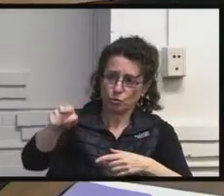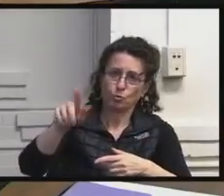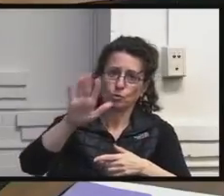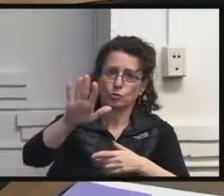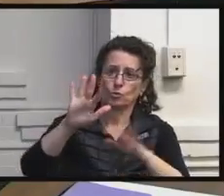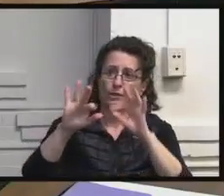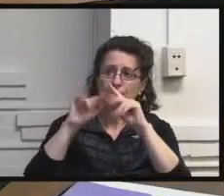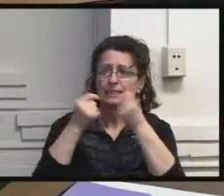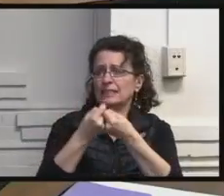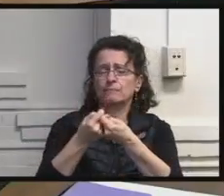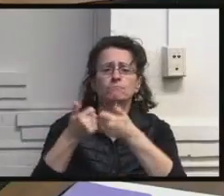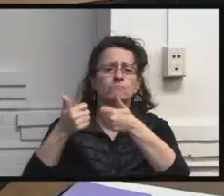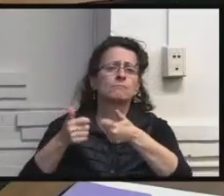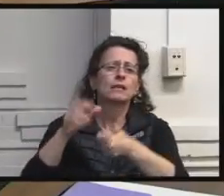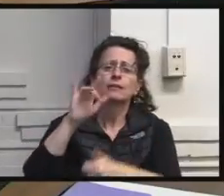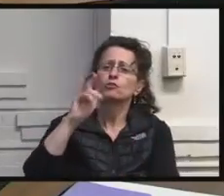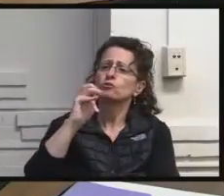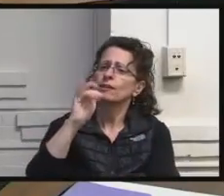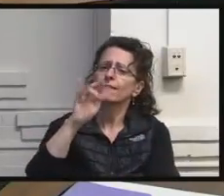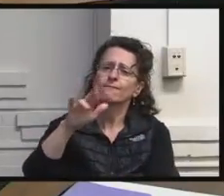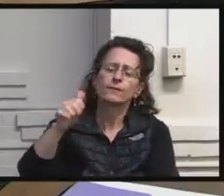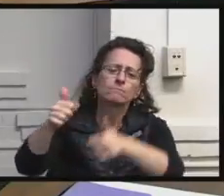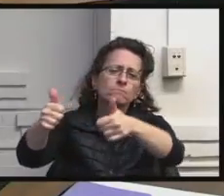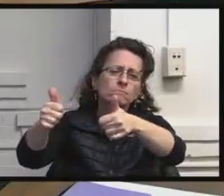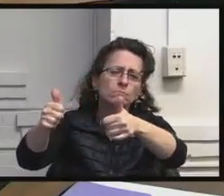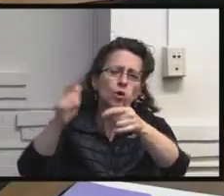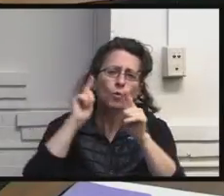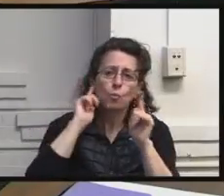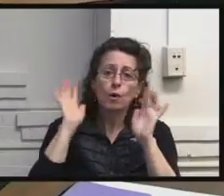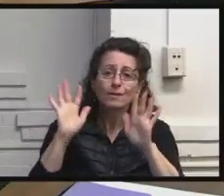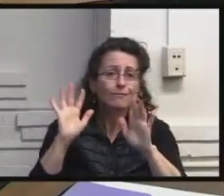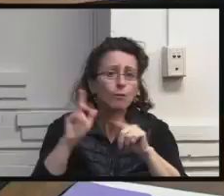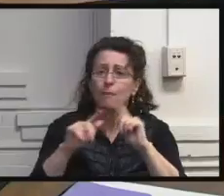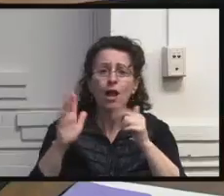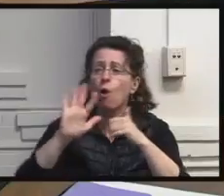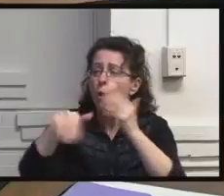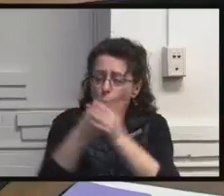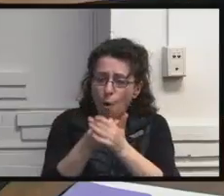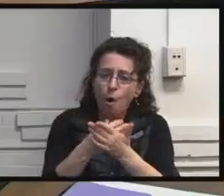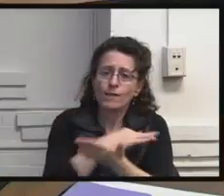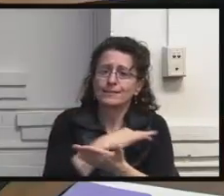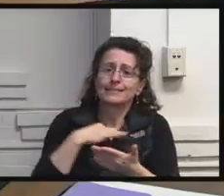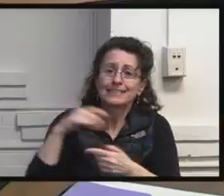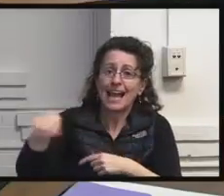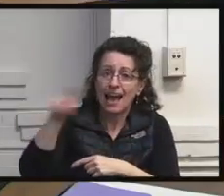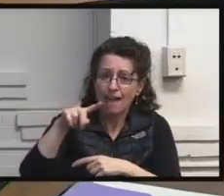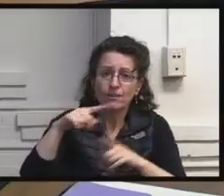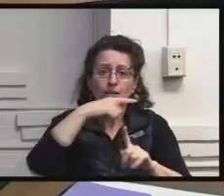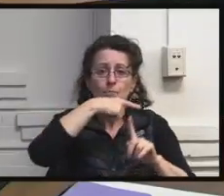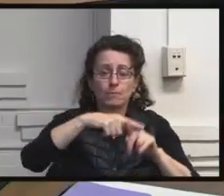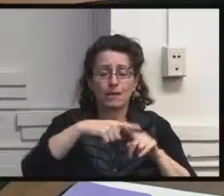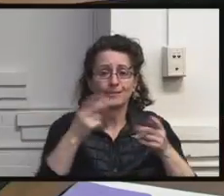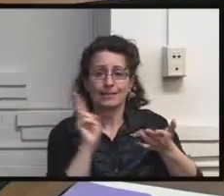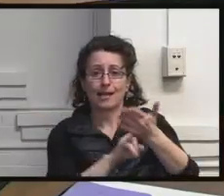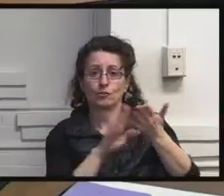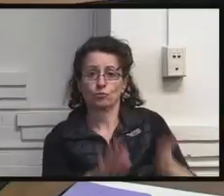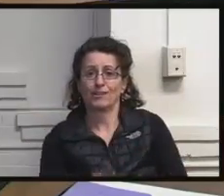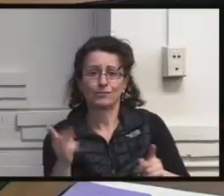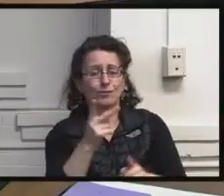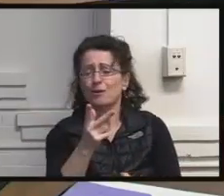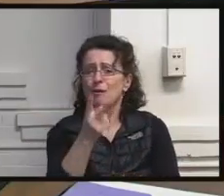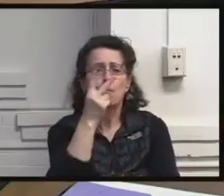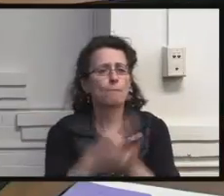know, Jennifer's been terrific as the point of contact, but everybody we have dealt with, both within VTRANS and in the